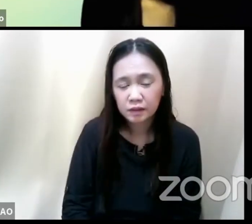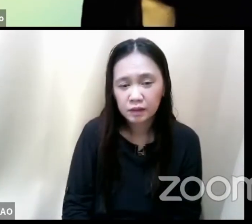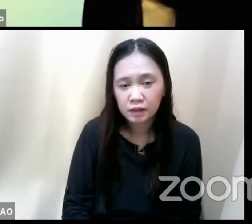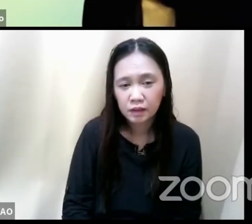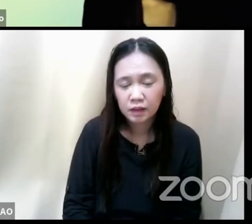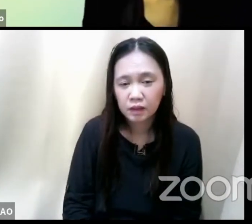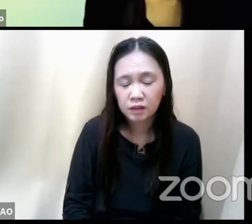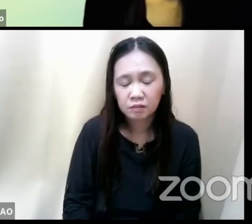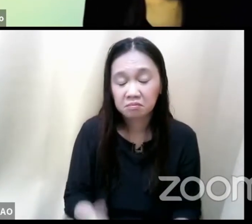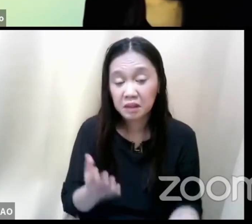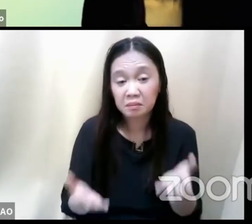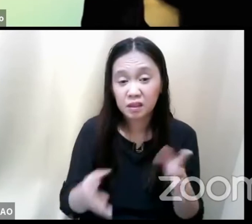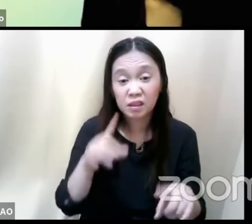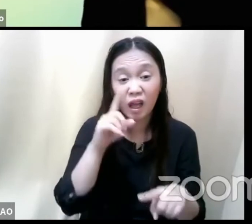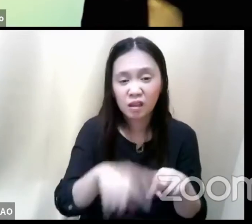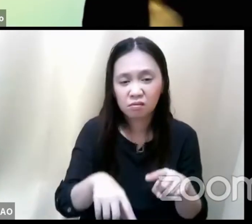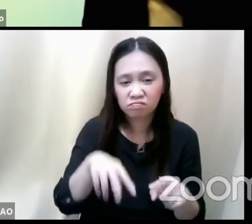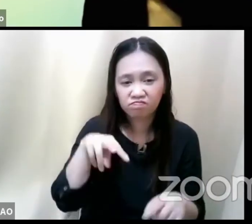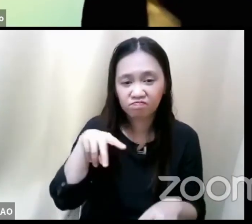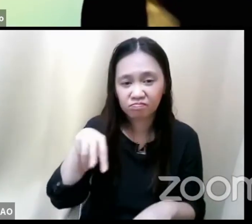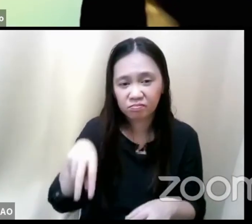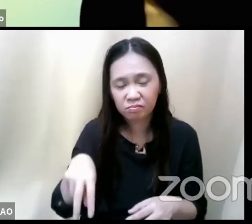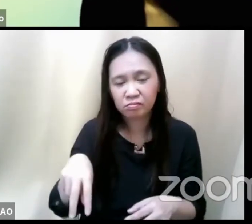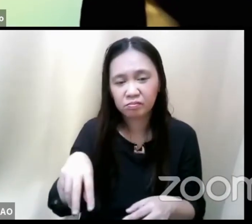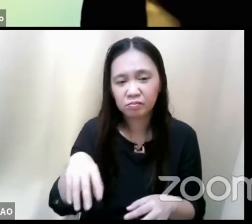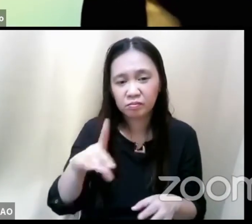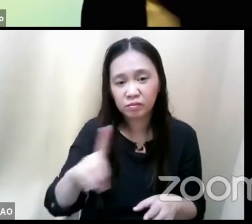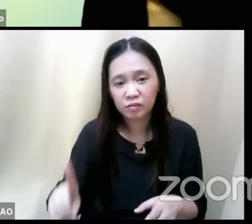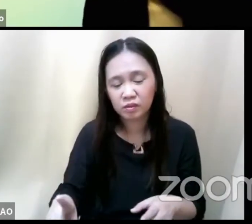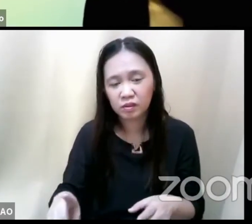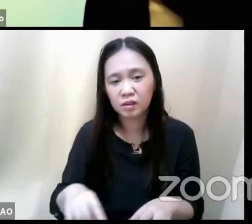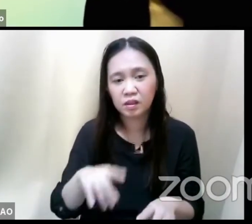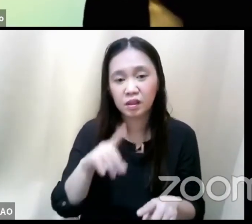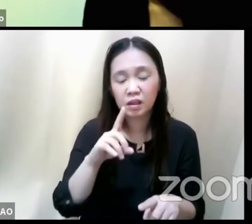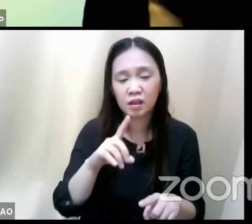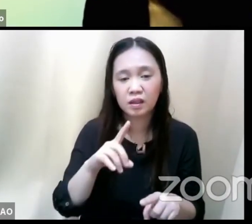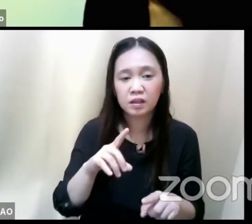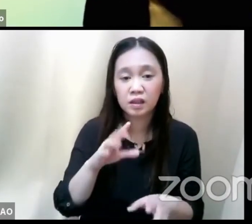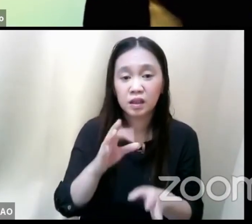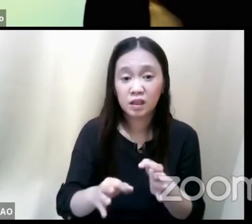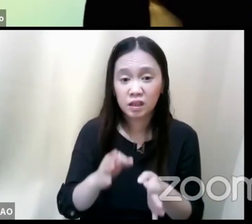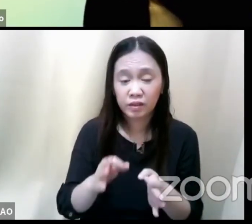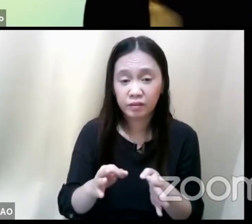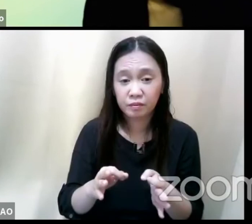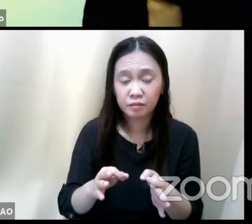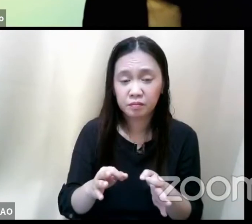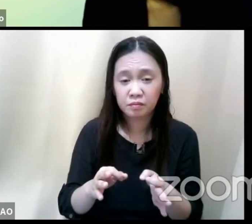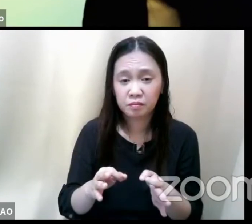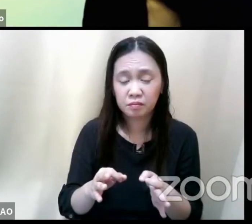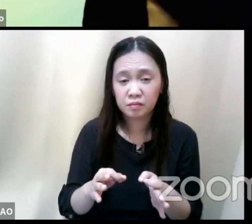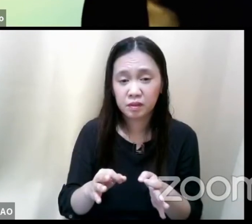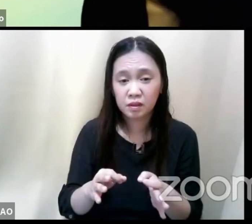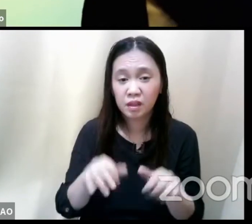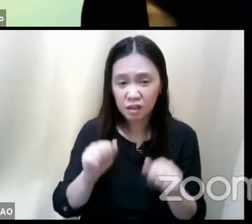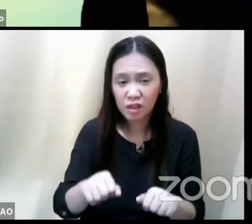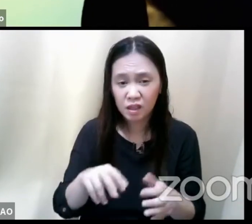let's assume na hindi siya makakababa sa kanyang wheelchair. Pero kung makakababa siya sa wheelchair, pwede niya ipangkalang yung wheelchair. Pwede siyang tumabi doon.